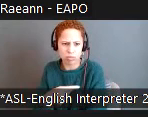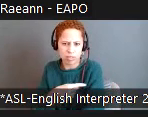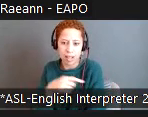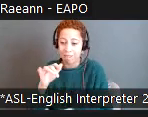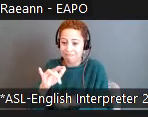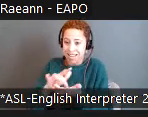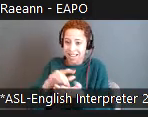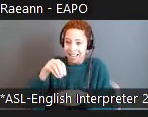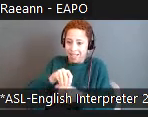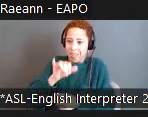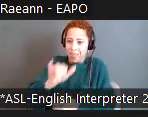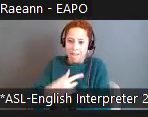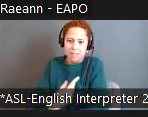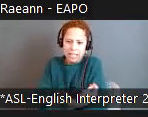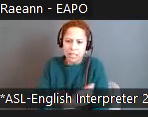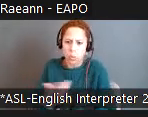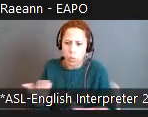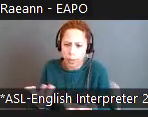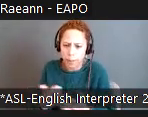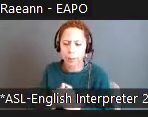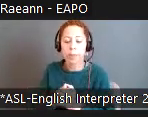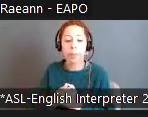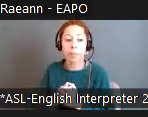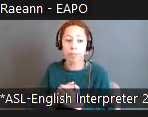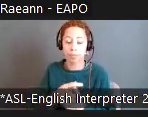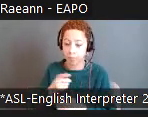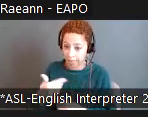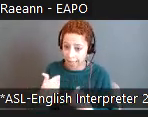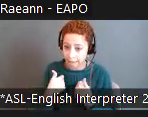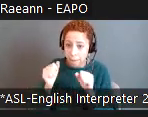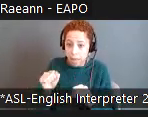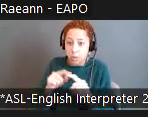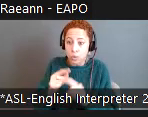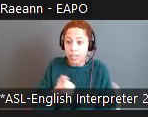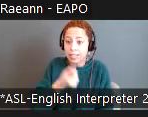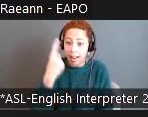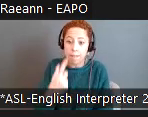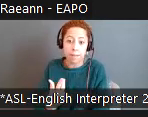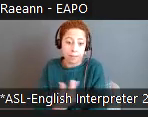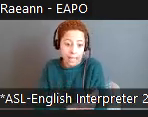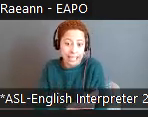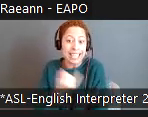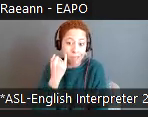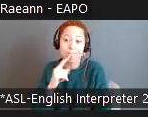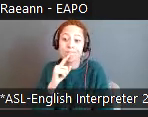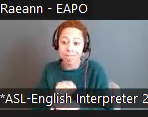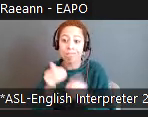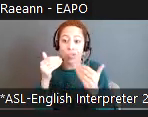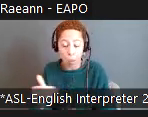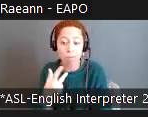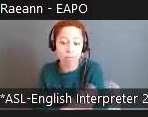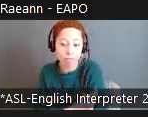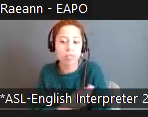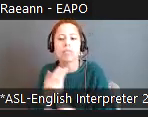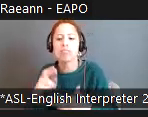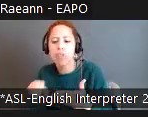that vaccine? And then do they have the ability to understand the consequences of taking the vaccine or refusing the